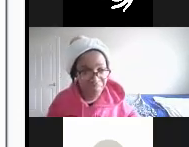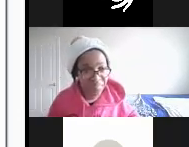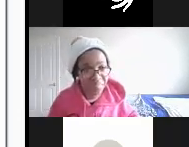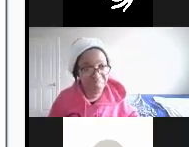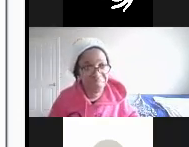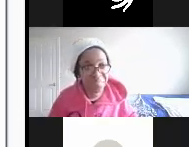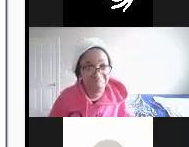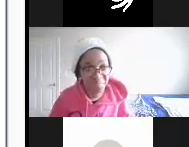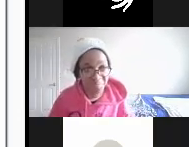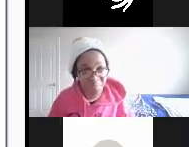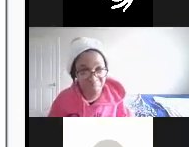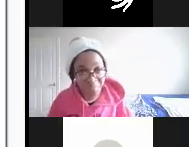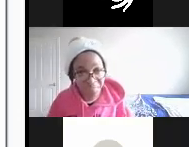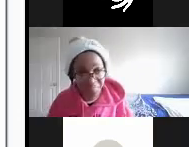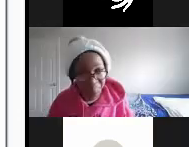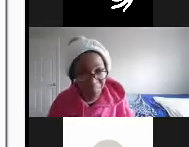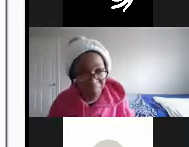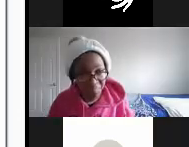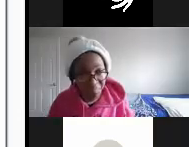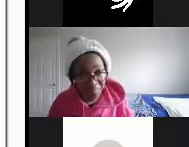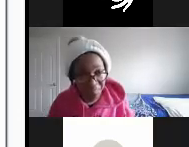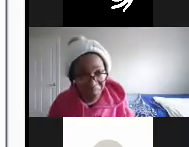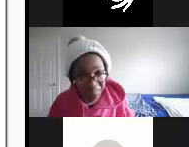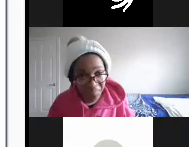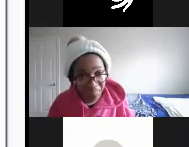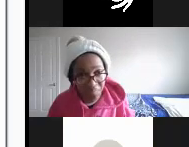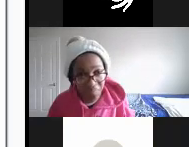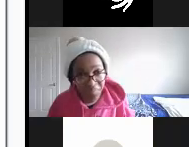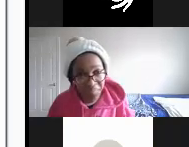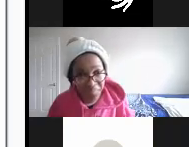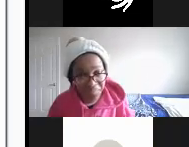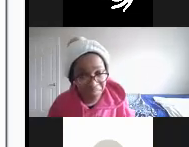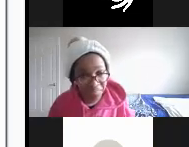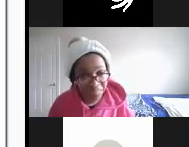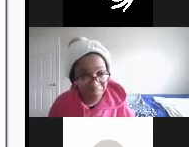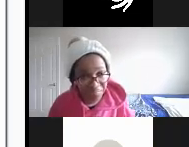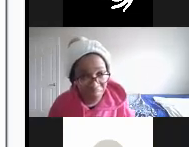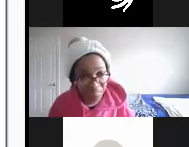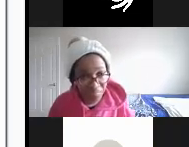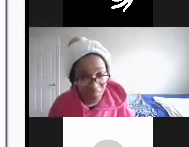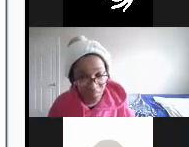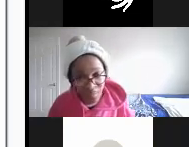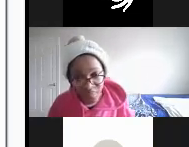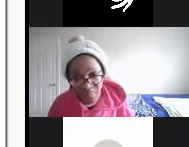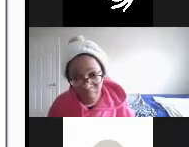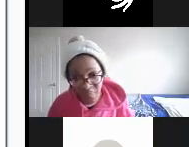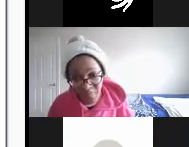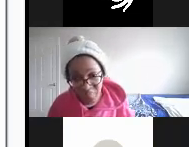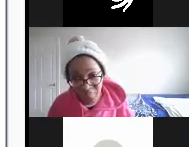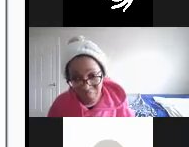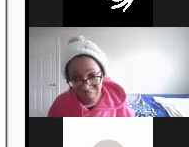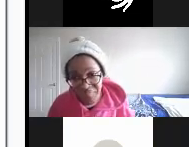then you're not doing the right work. This is about hope. This is about possibility. And it's about following their lead, as you've heard them clearly